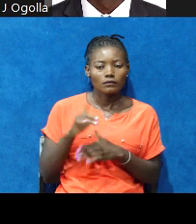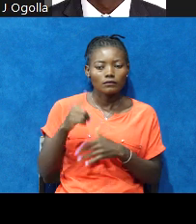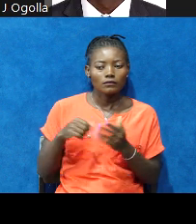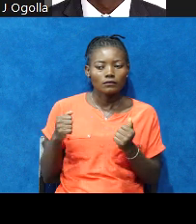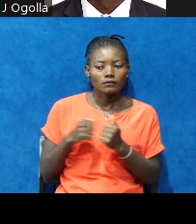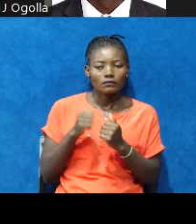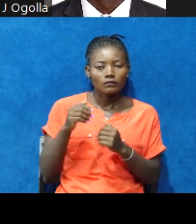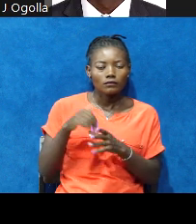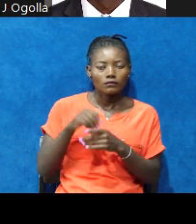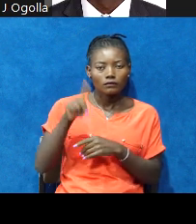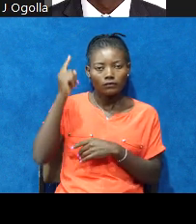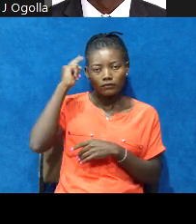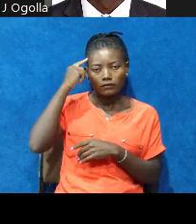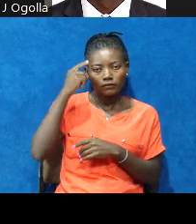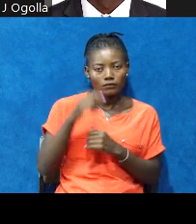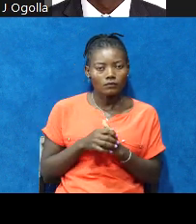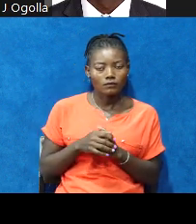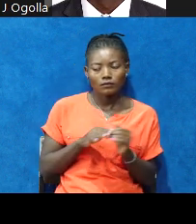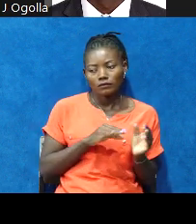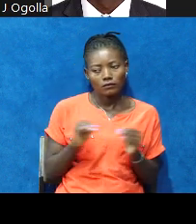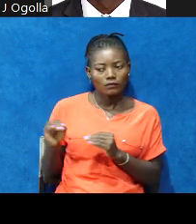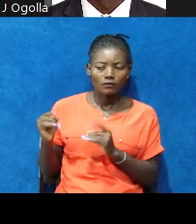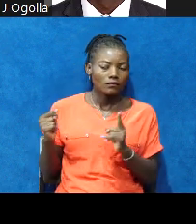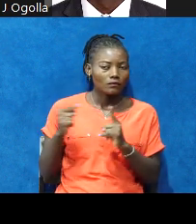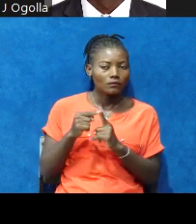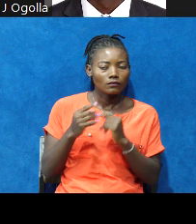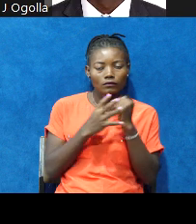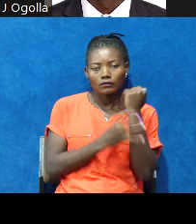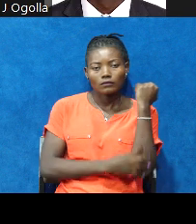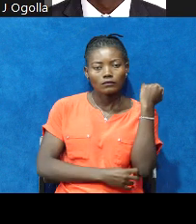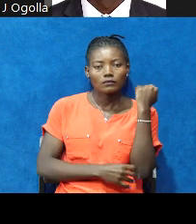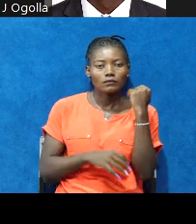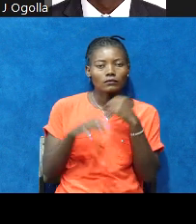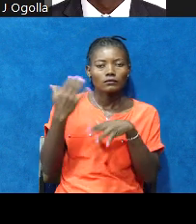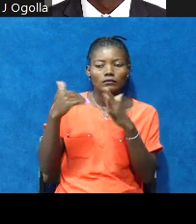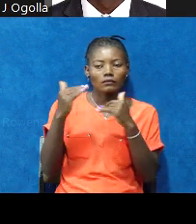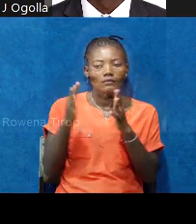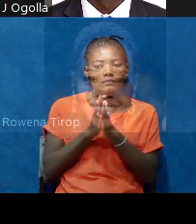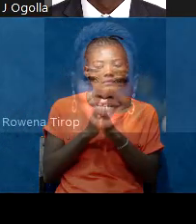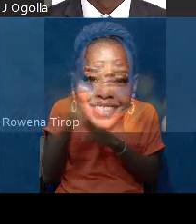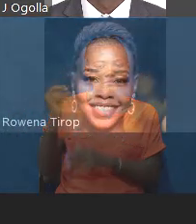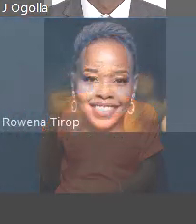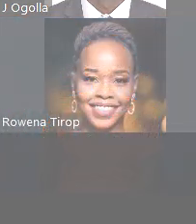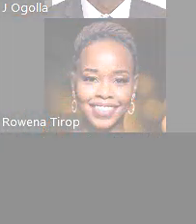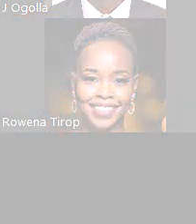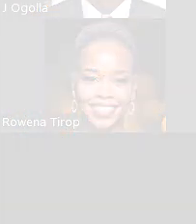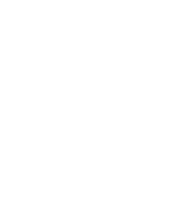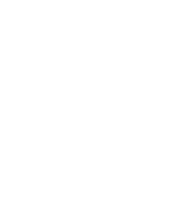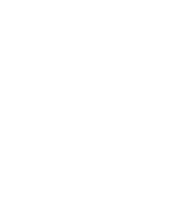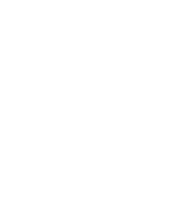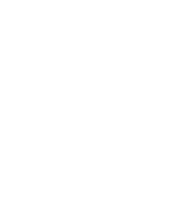what is going on in the mind, what is getting you to the point of poor performance, and what is making you choke while you're in the game.